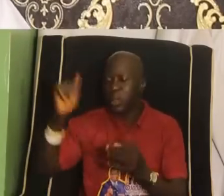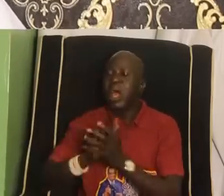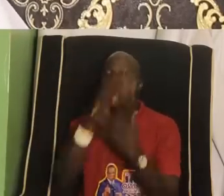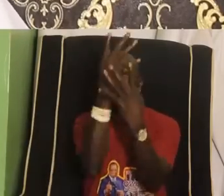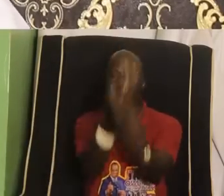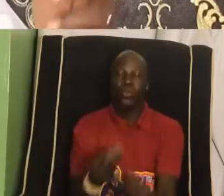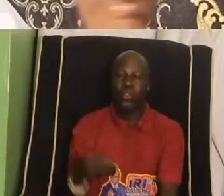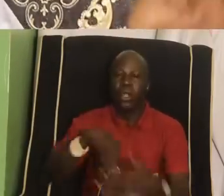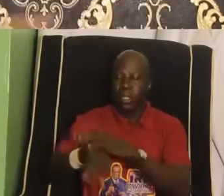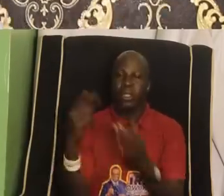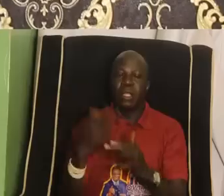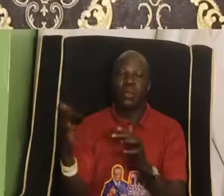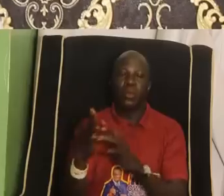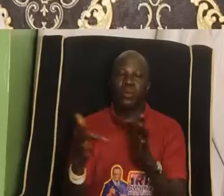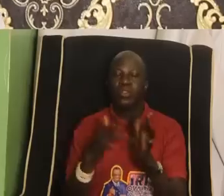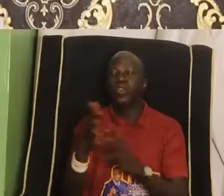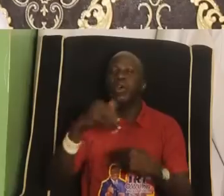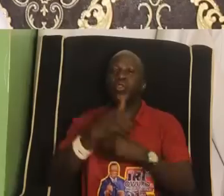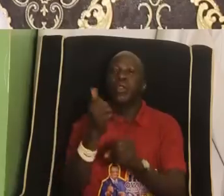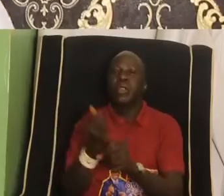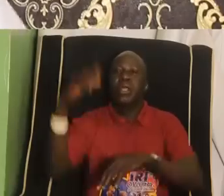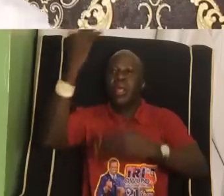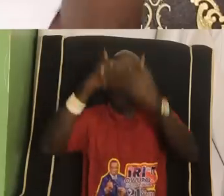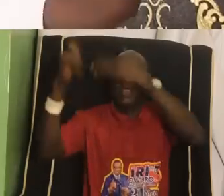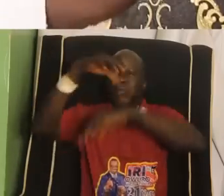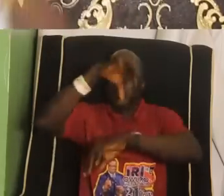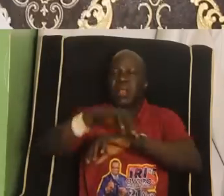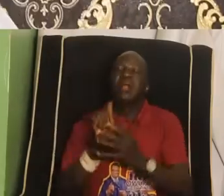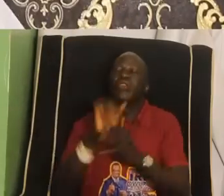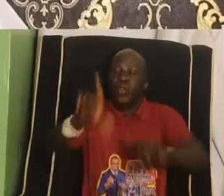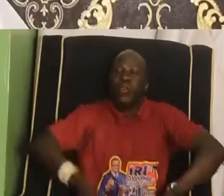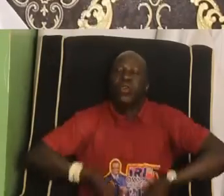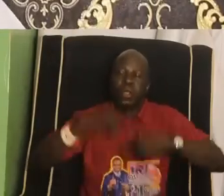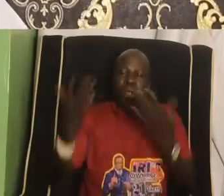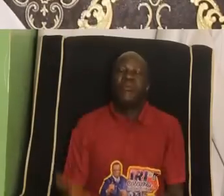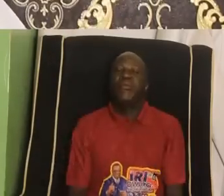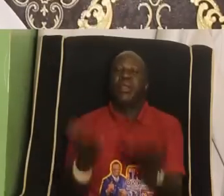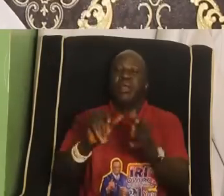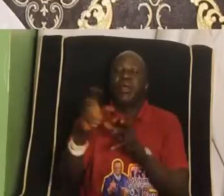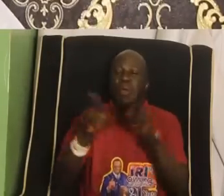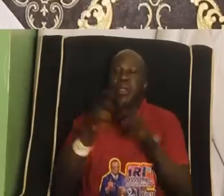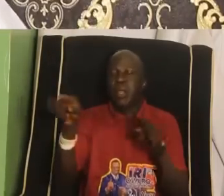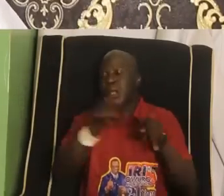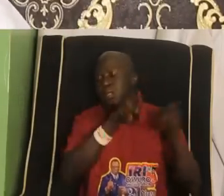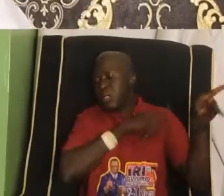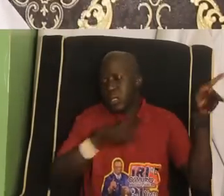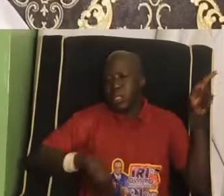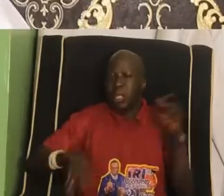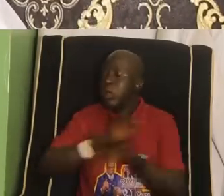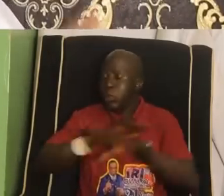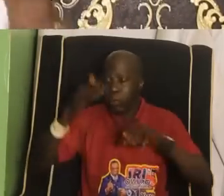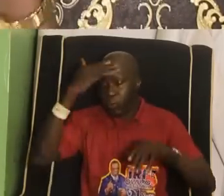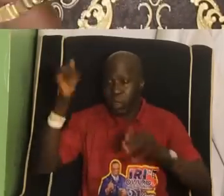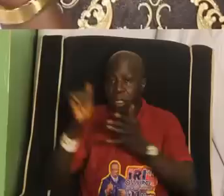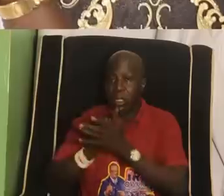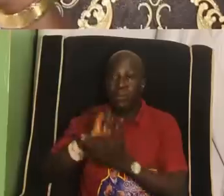dreams and ambition in the name of the Lord. That kwede anadide. Amen. Labrara. Amen. Rain has came.